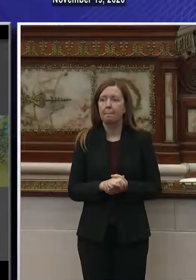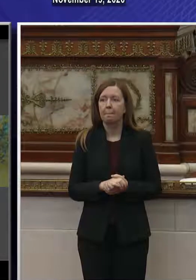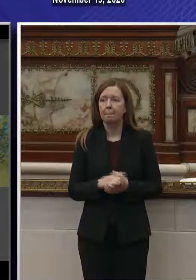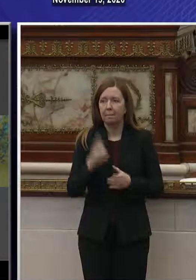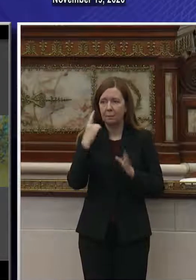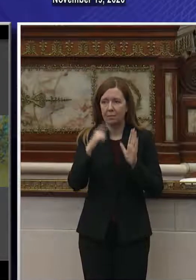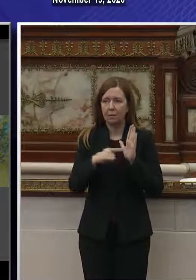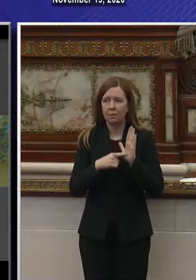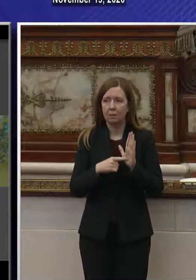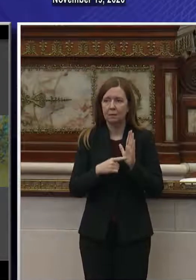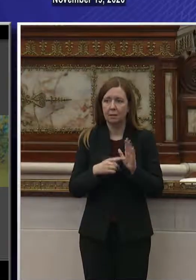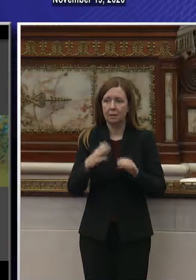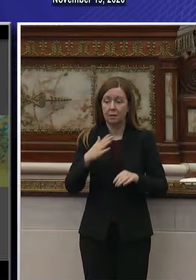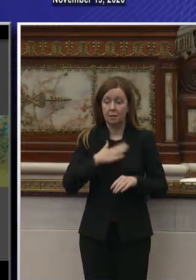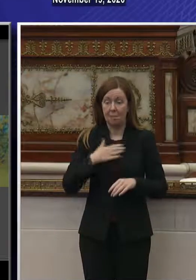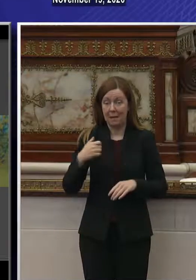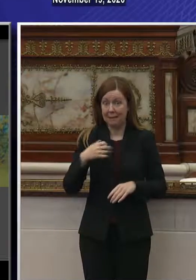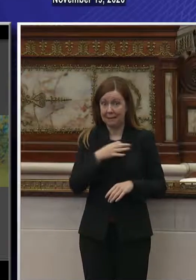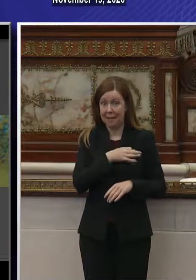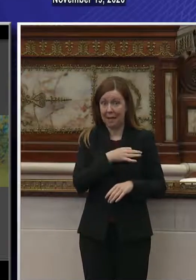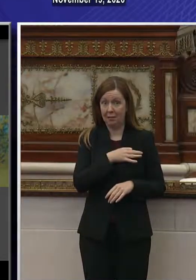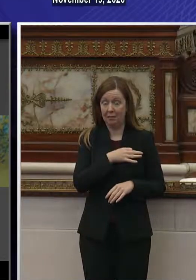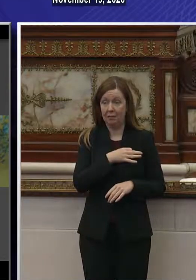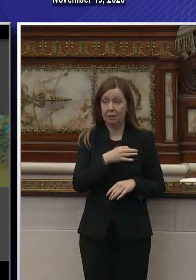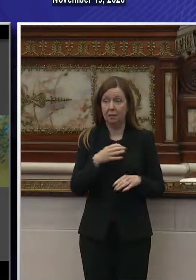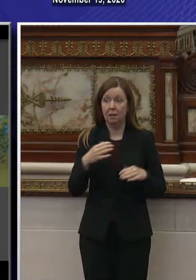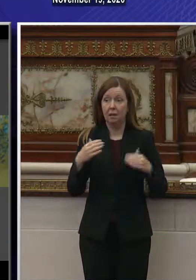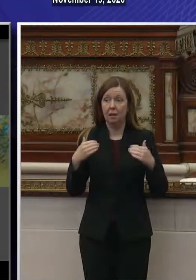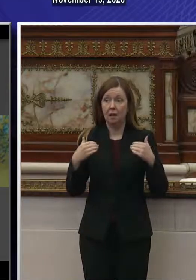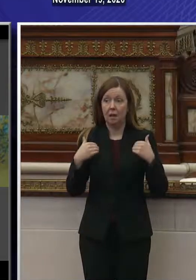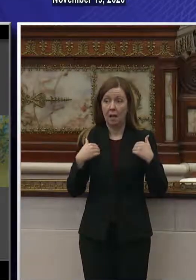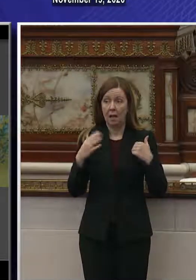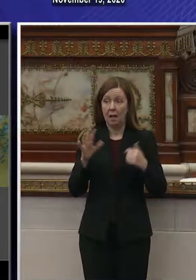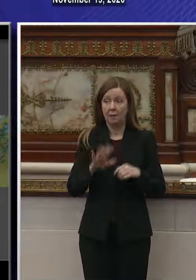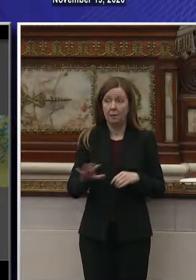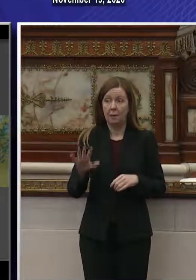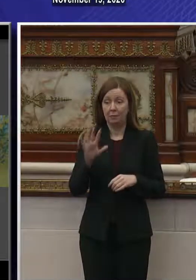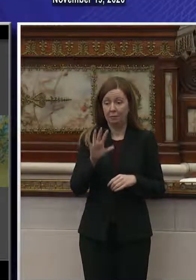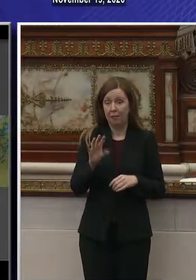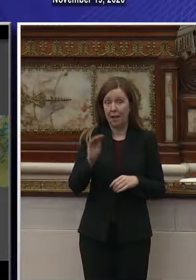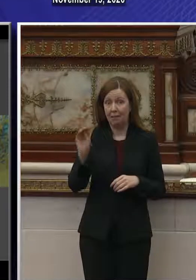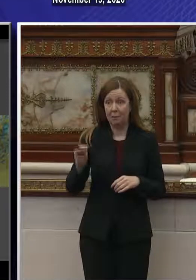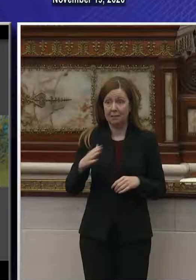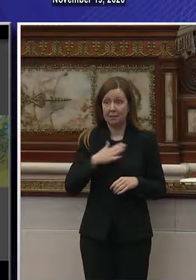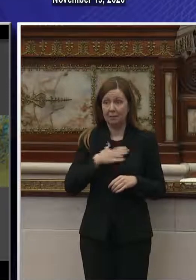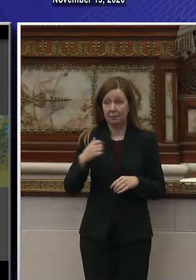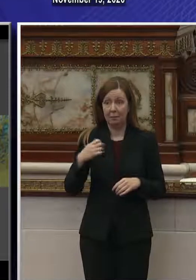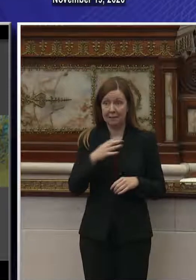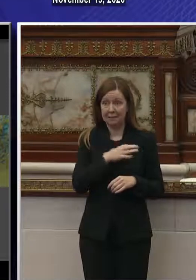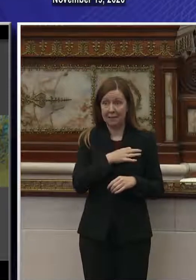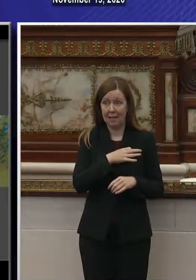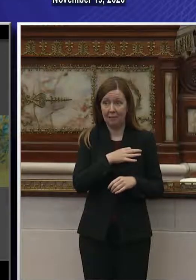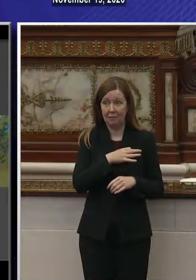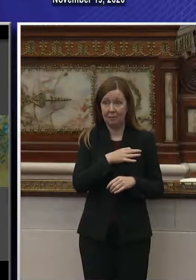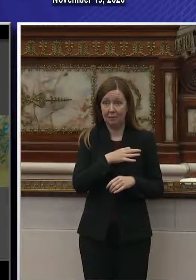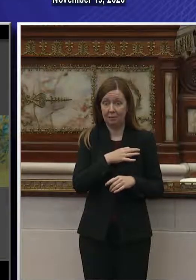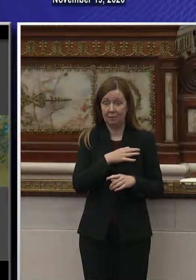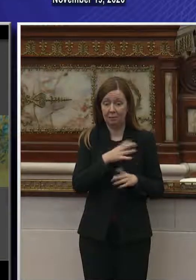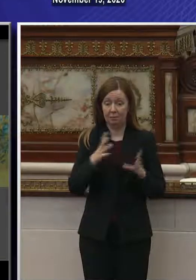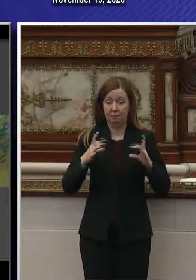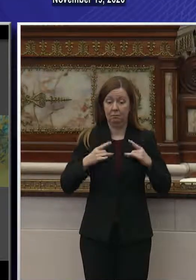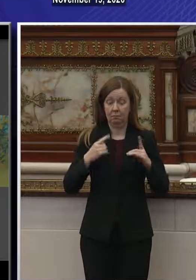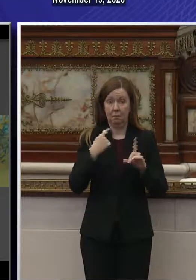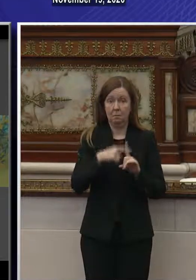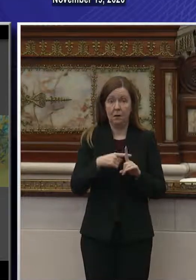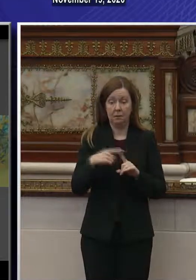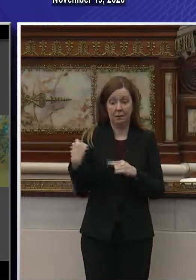for example, on my staff, I've got about 5% of my staff have been positive in